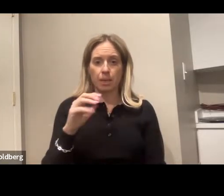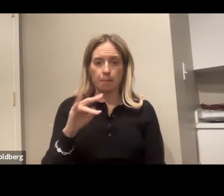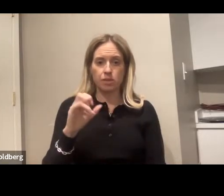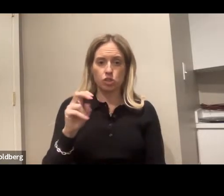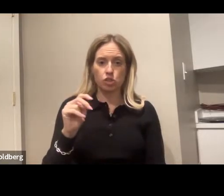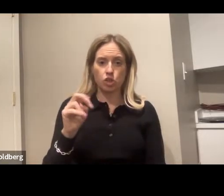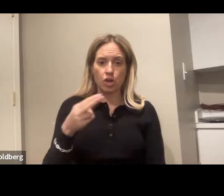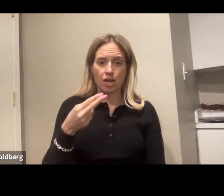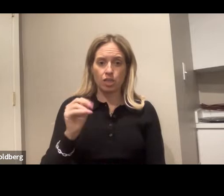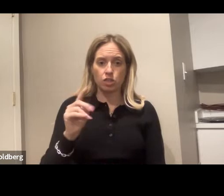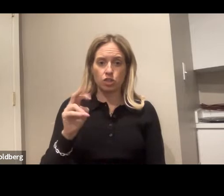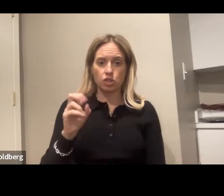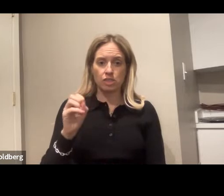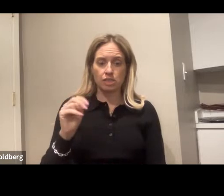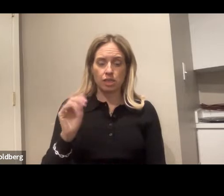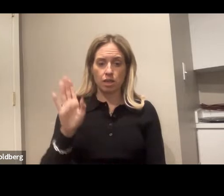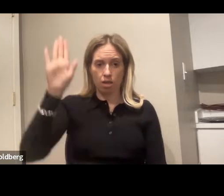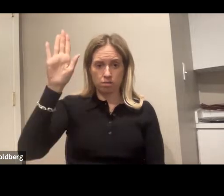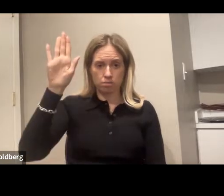up.